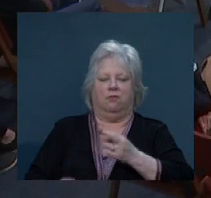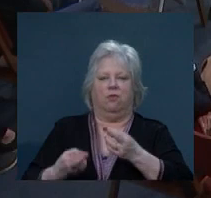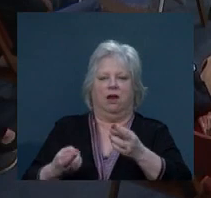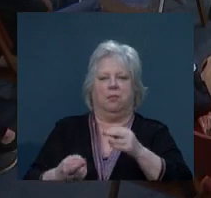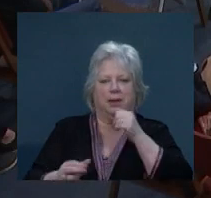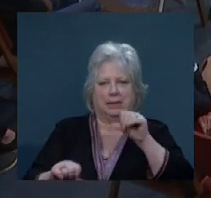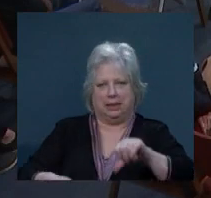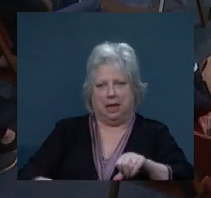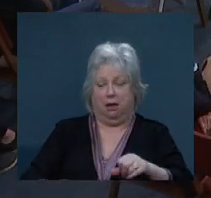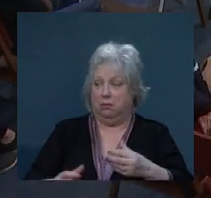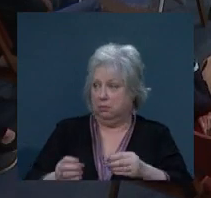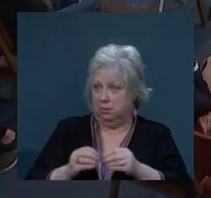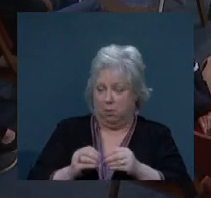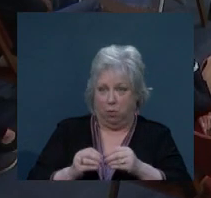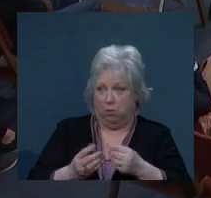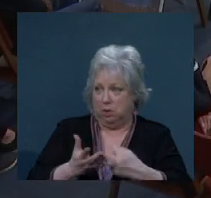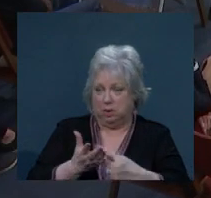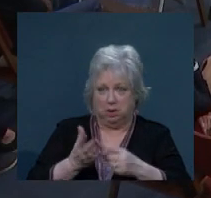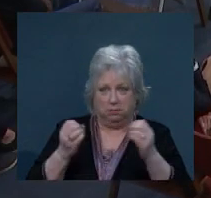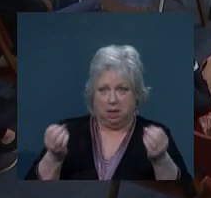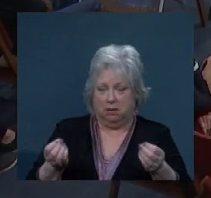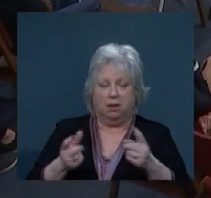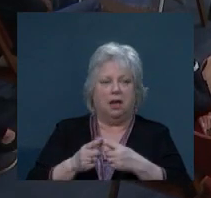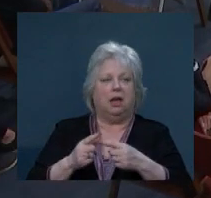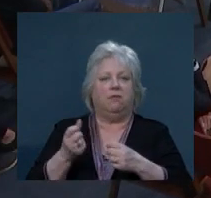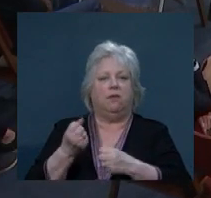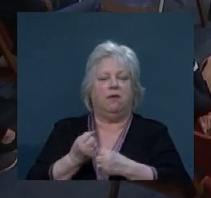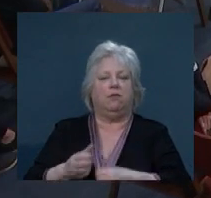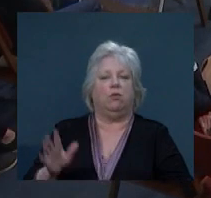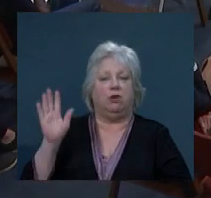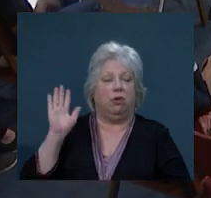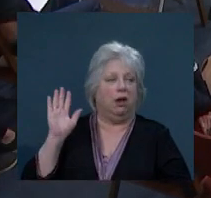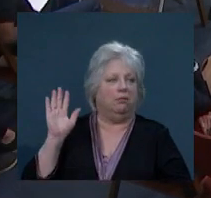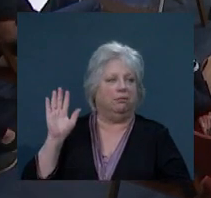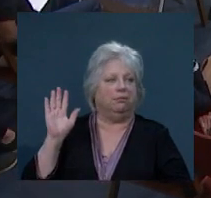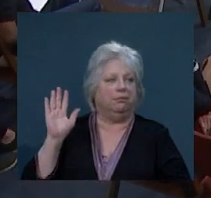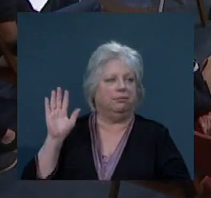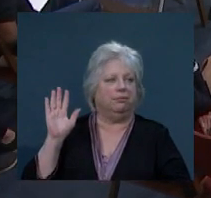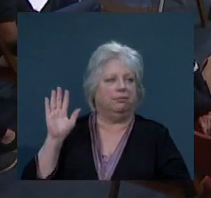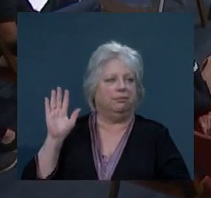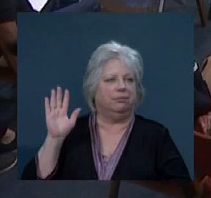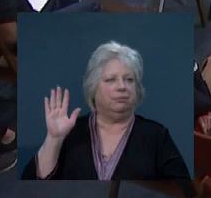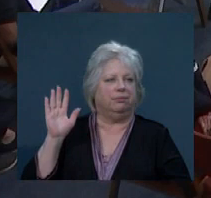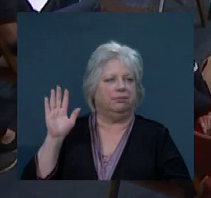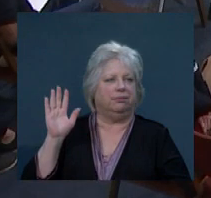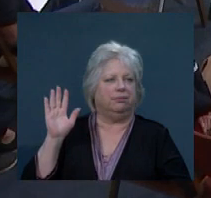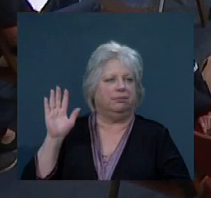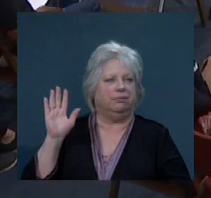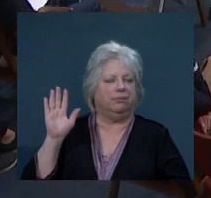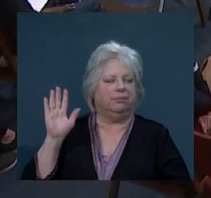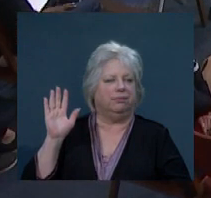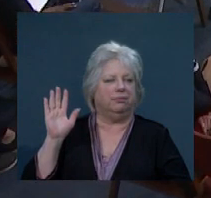Being no further discussion, if you're in favor of the project, please raise your hand.